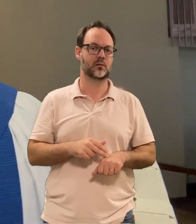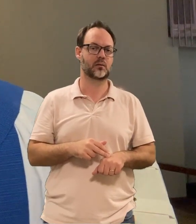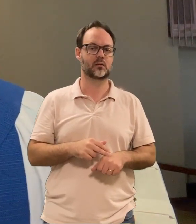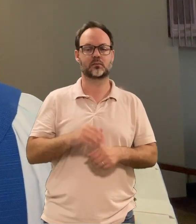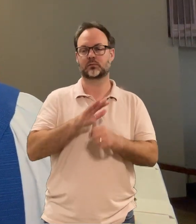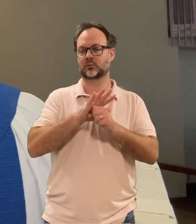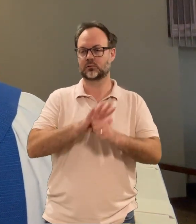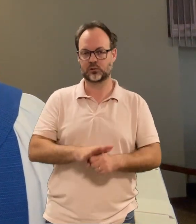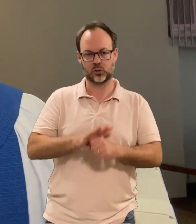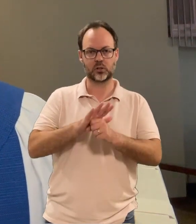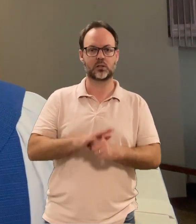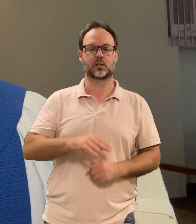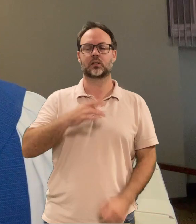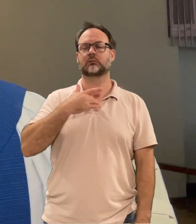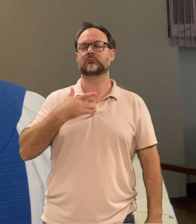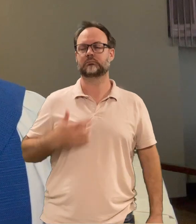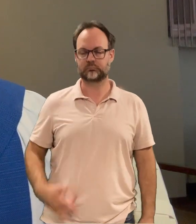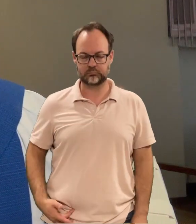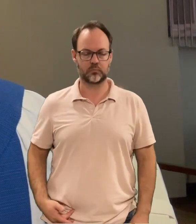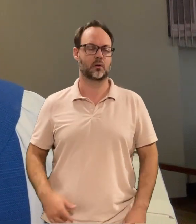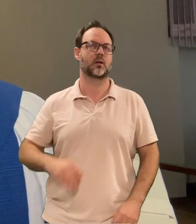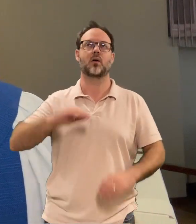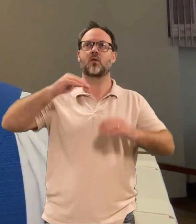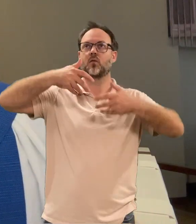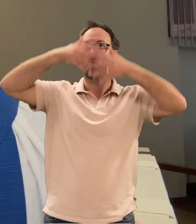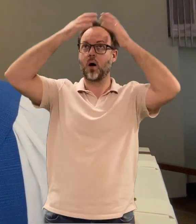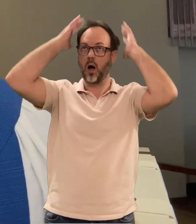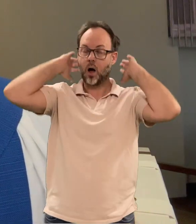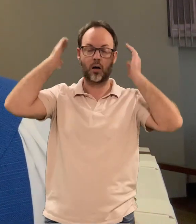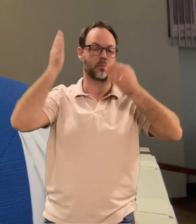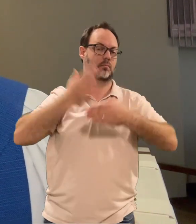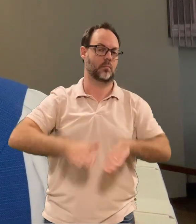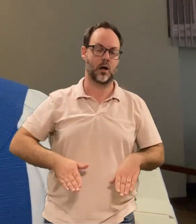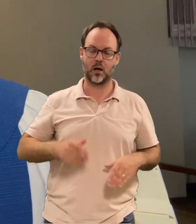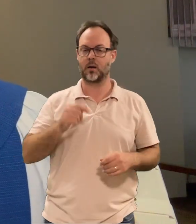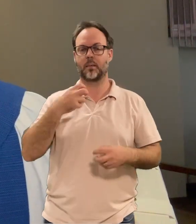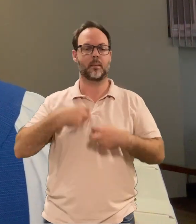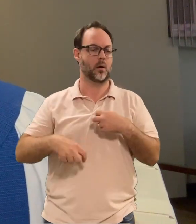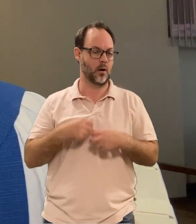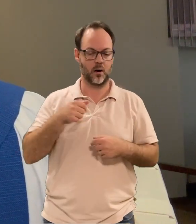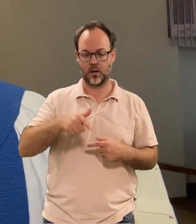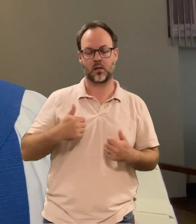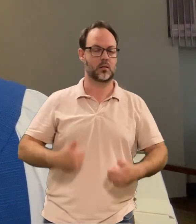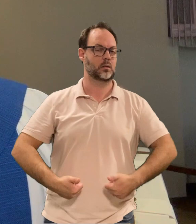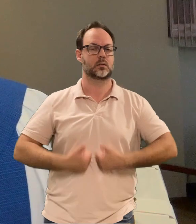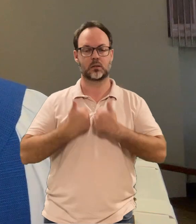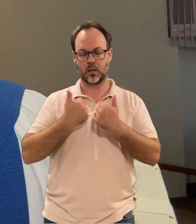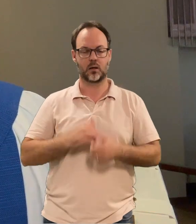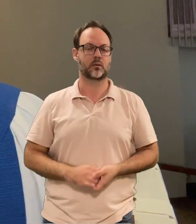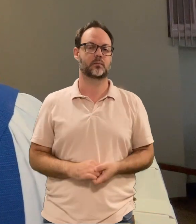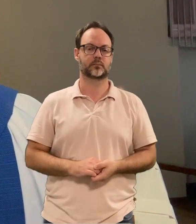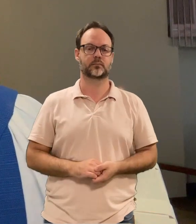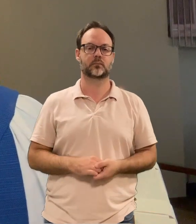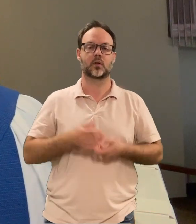nature. You get stressed and depressed and overwhelmed by the problems of